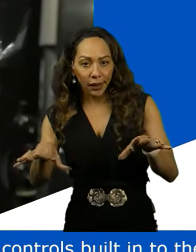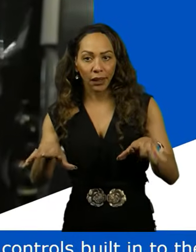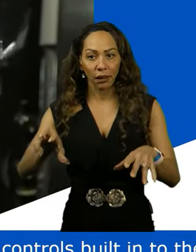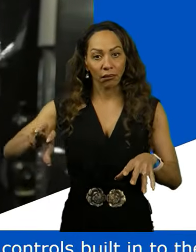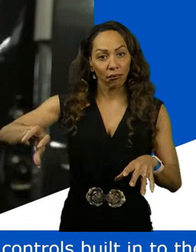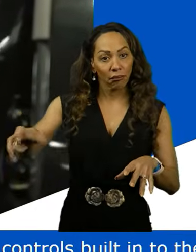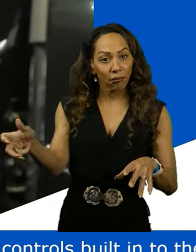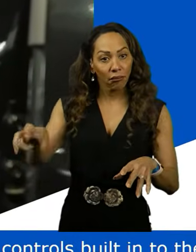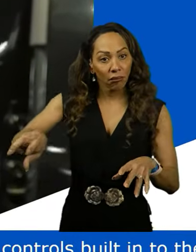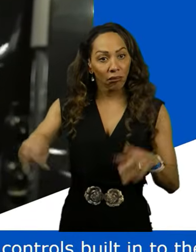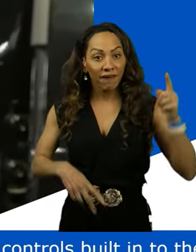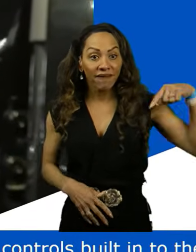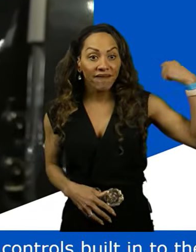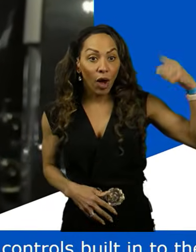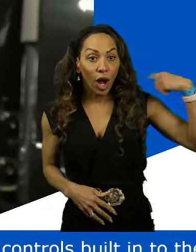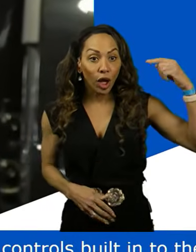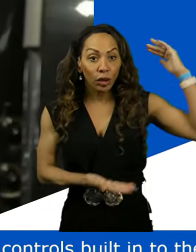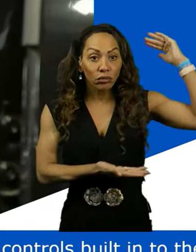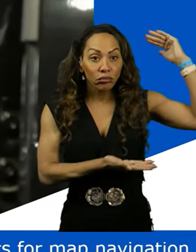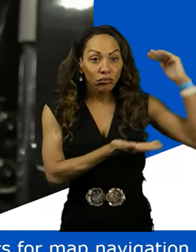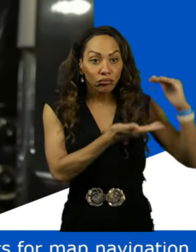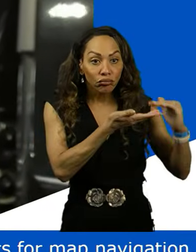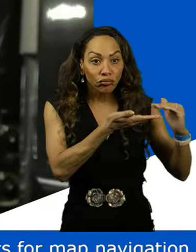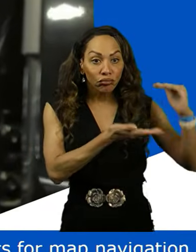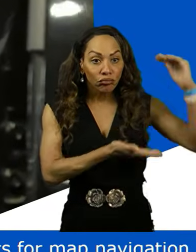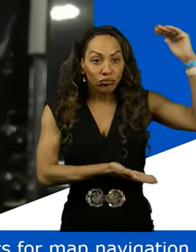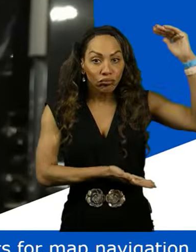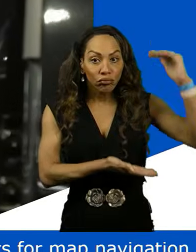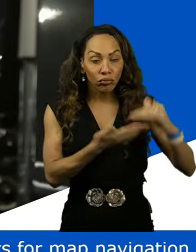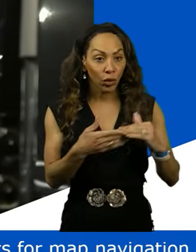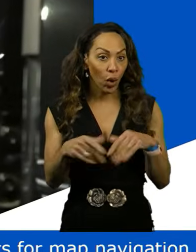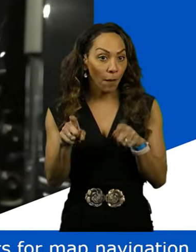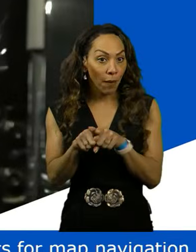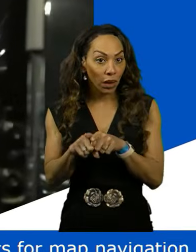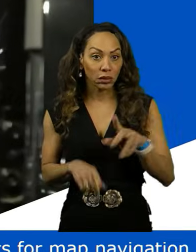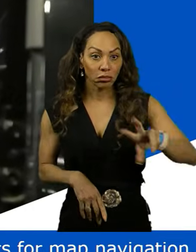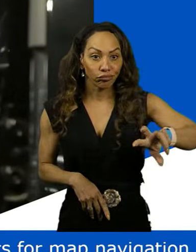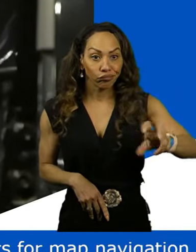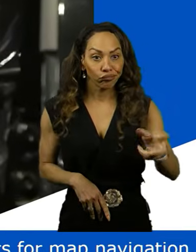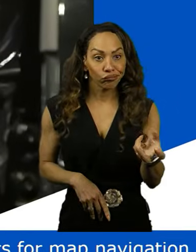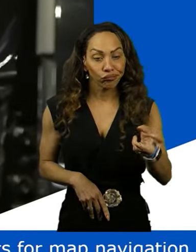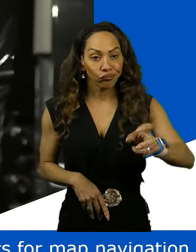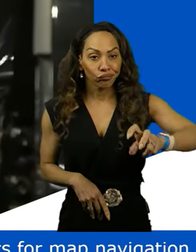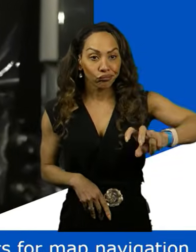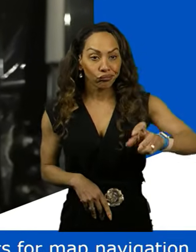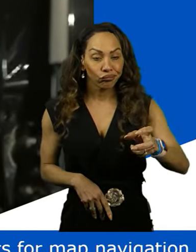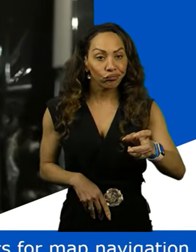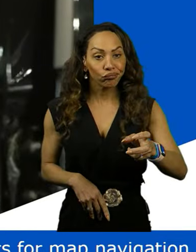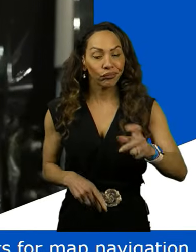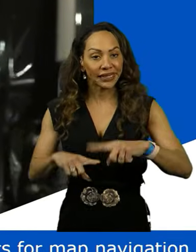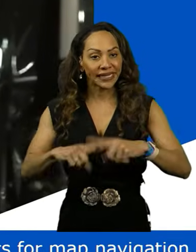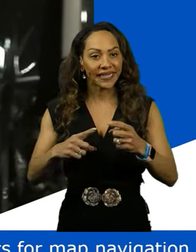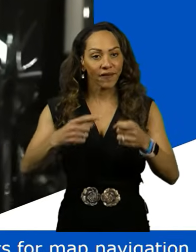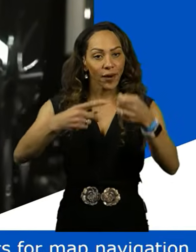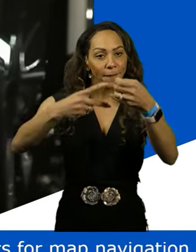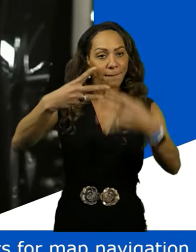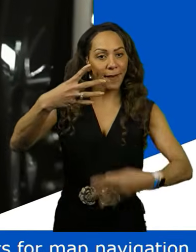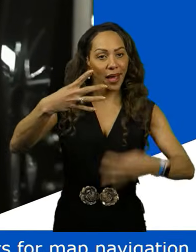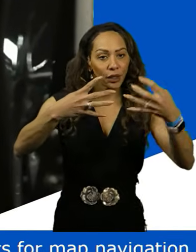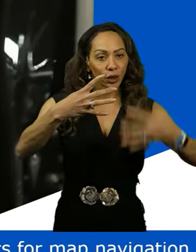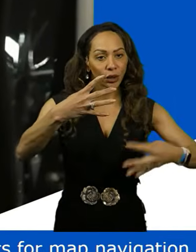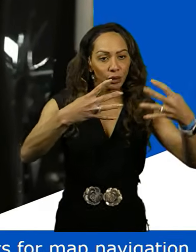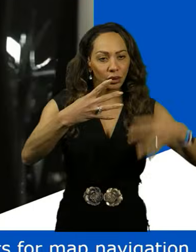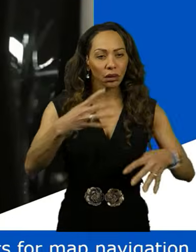for volume, and this means that you can scroll through the various menus as well, again without using the touchscreen. It's a nice feature, and these are nice